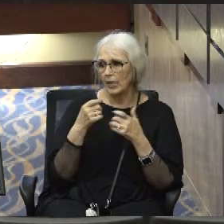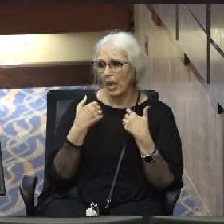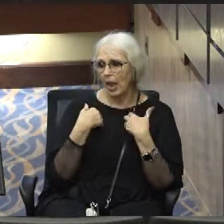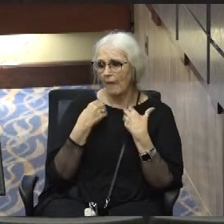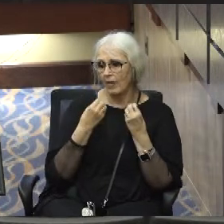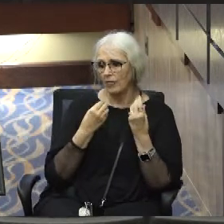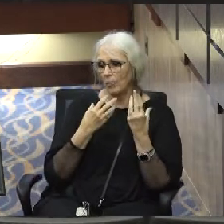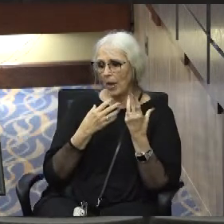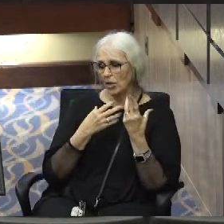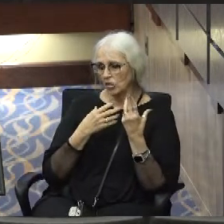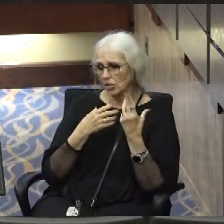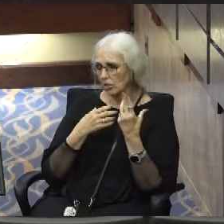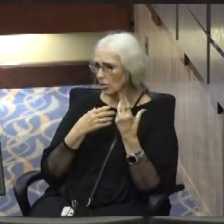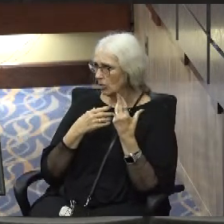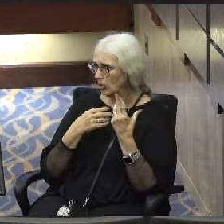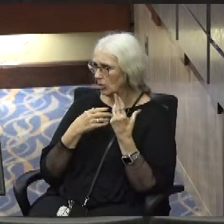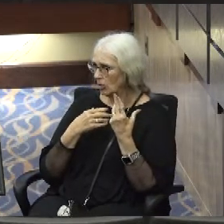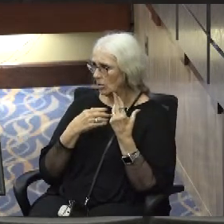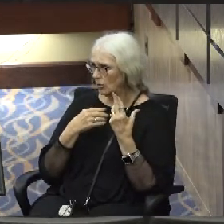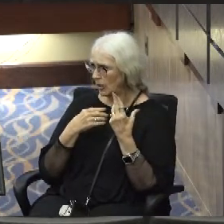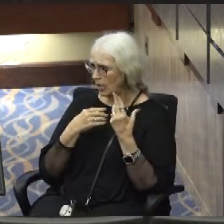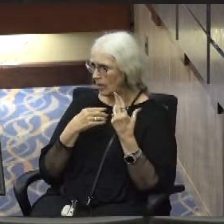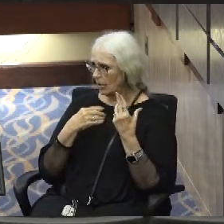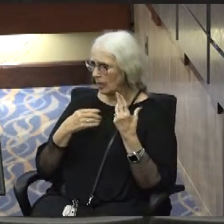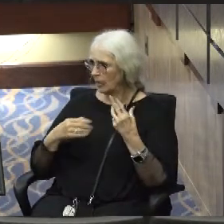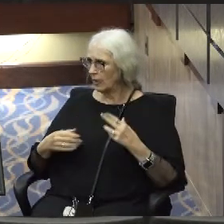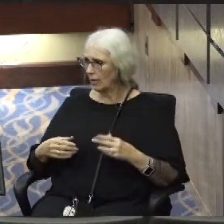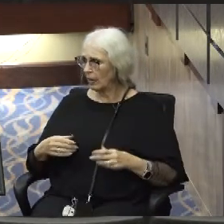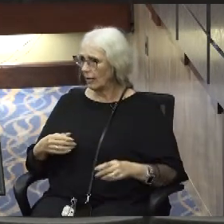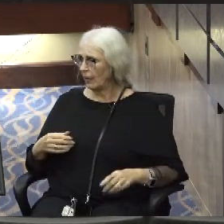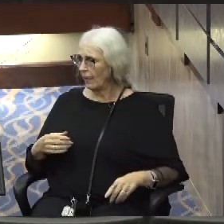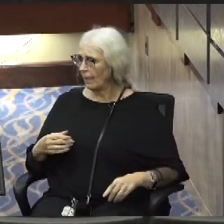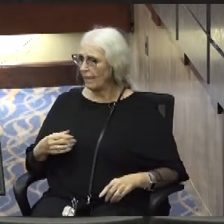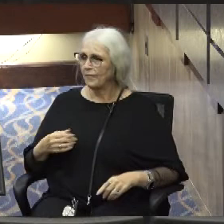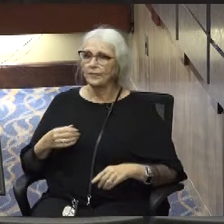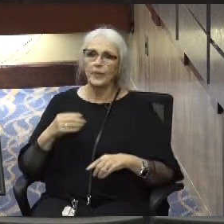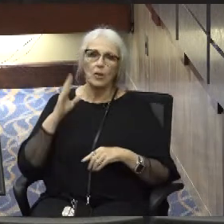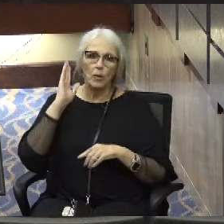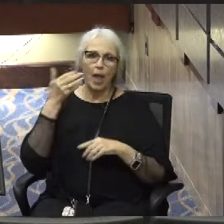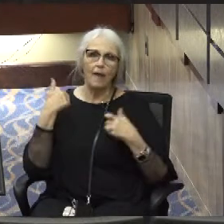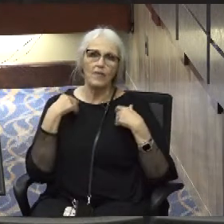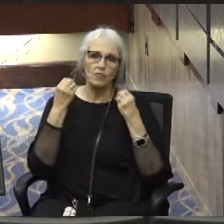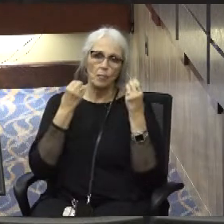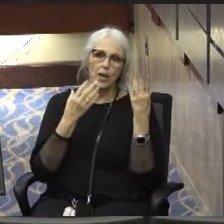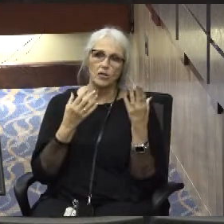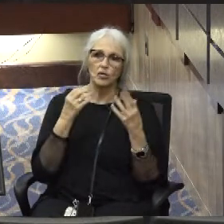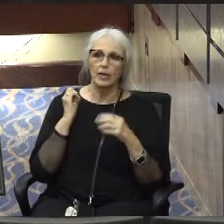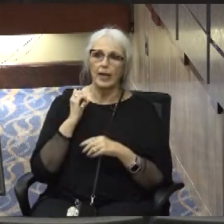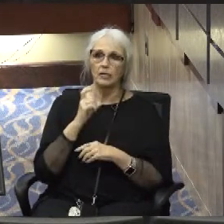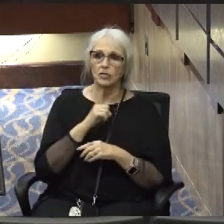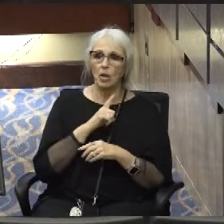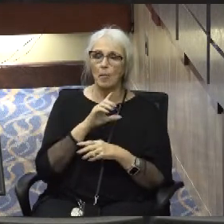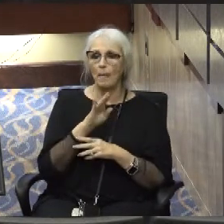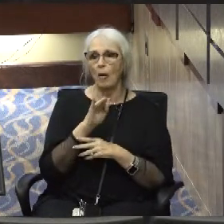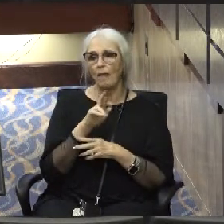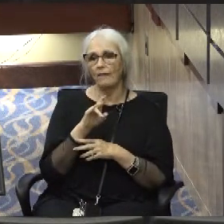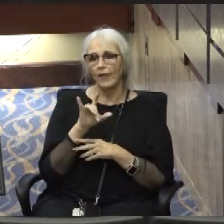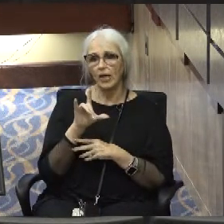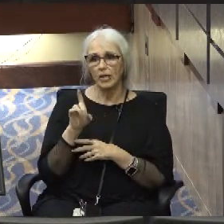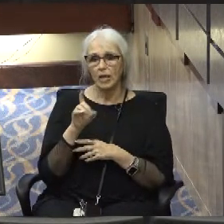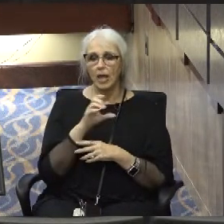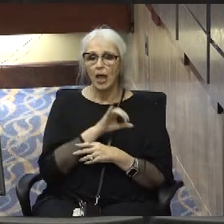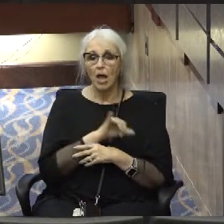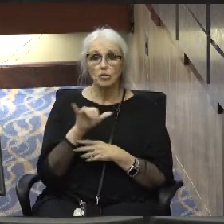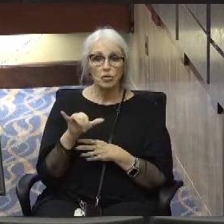and we'll look at the best way to bring that back to the council. Thank you, Deputy City Manager. Thank you for that. Councilmember Barfield, there is